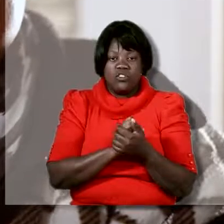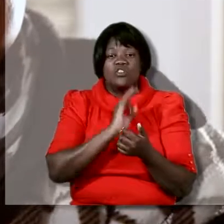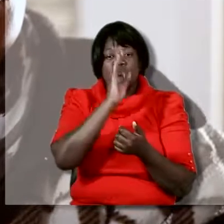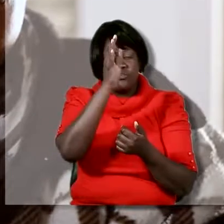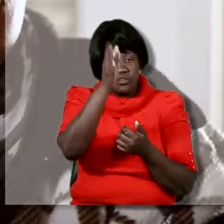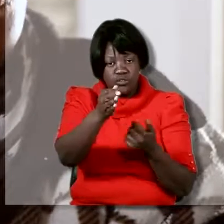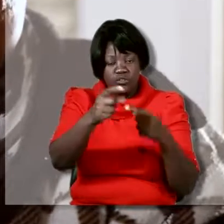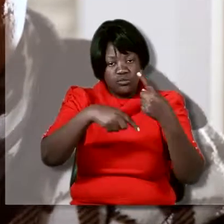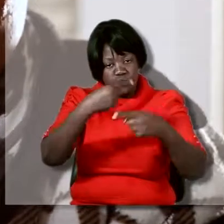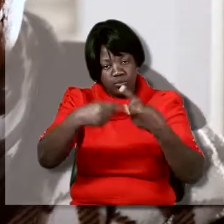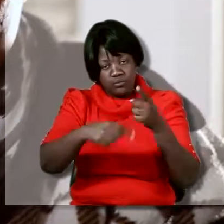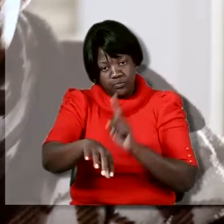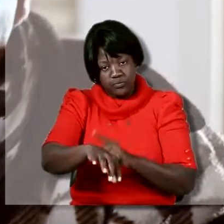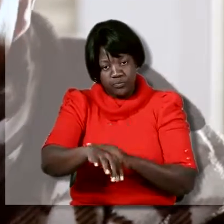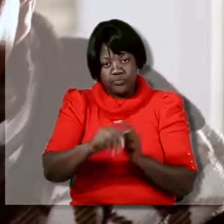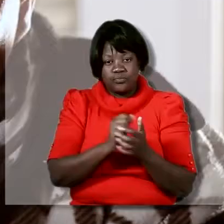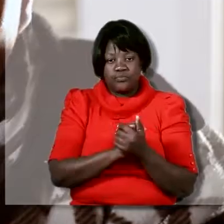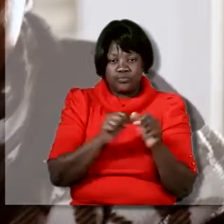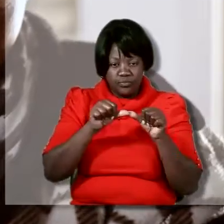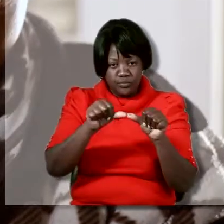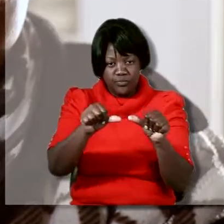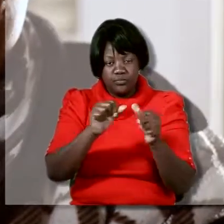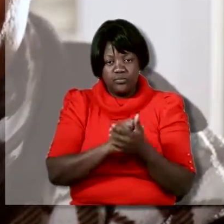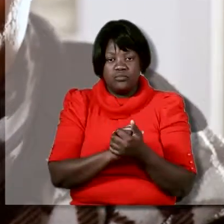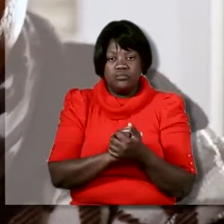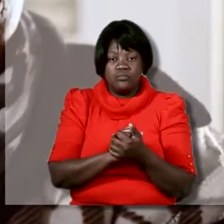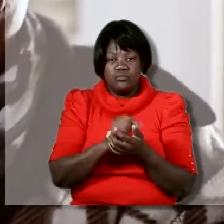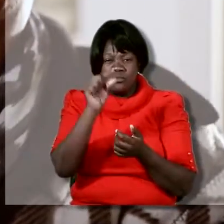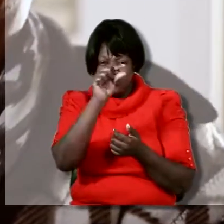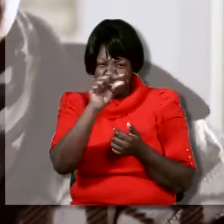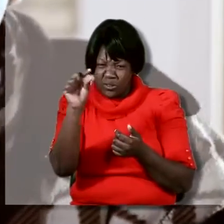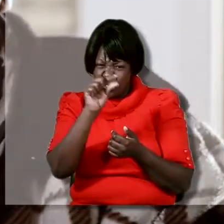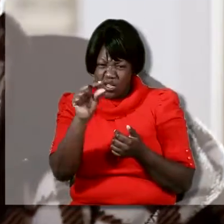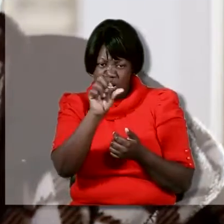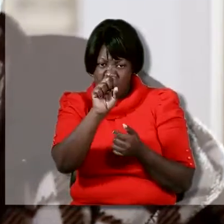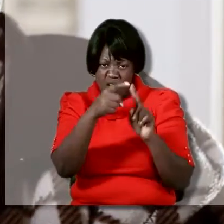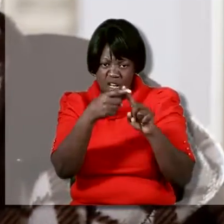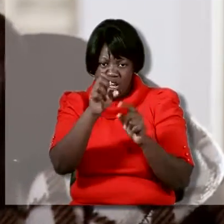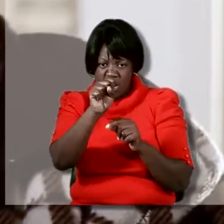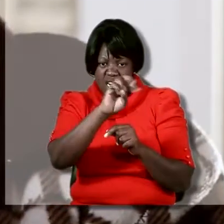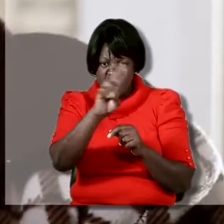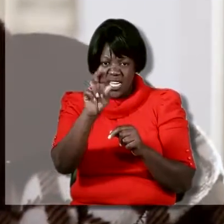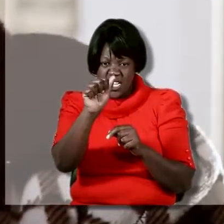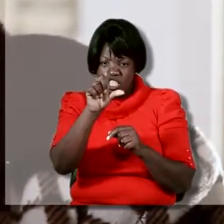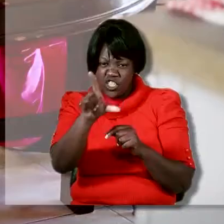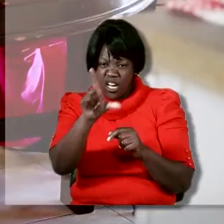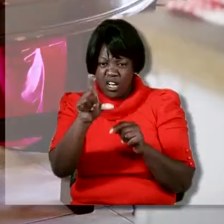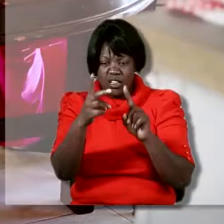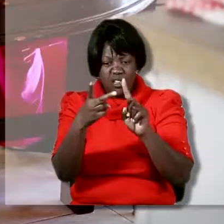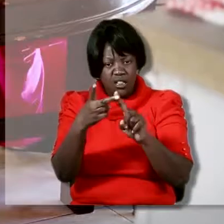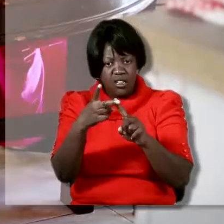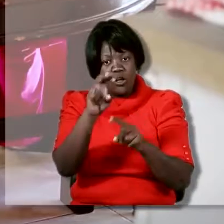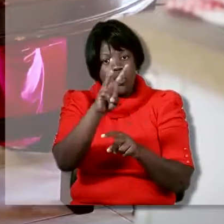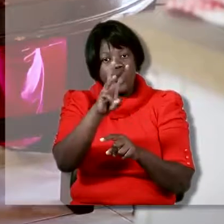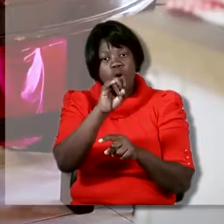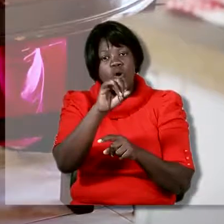Well, here the words shall or will are used with ing at